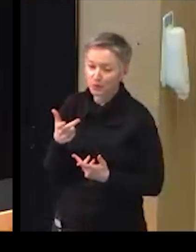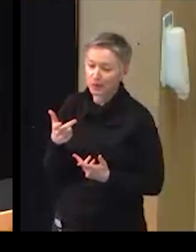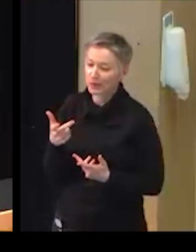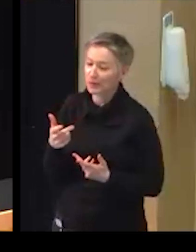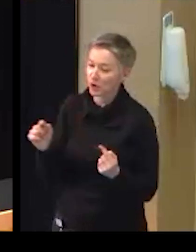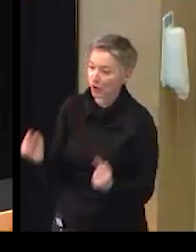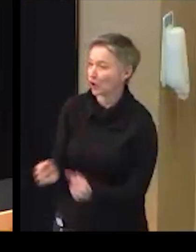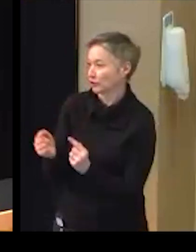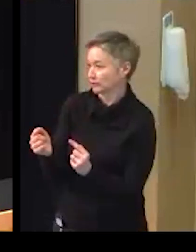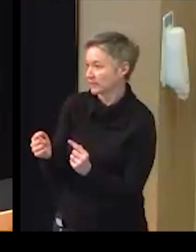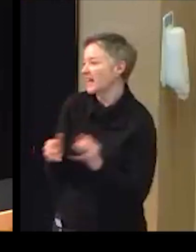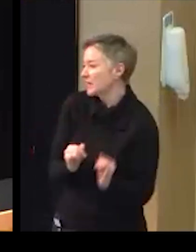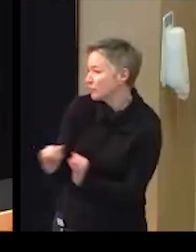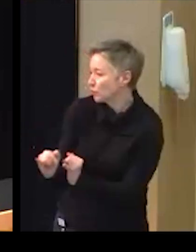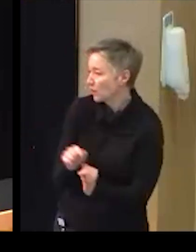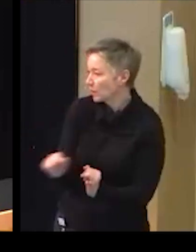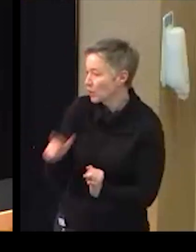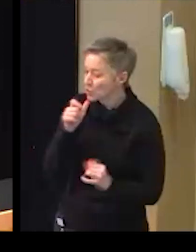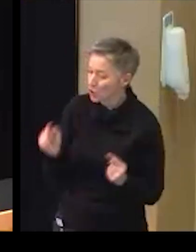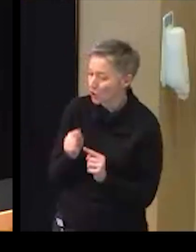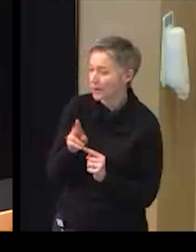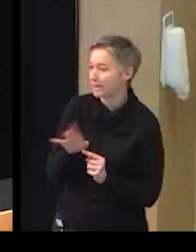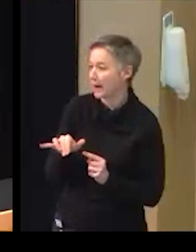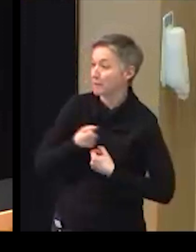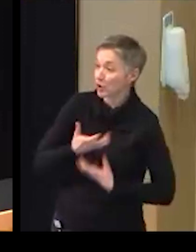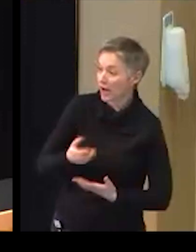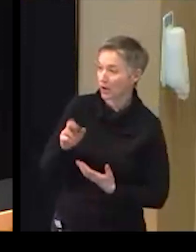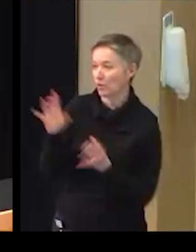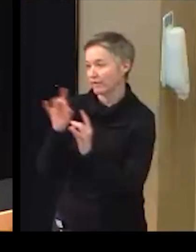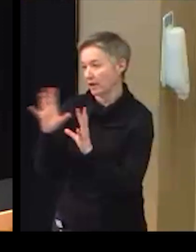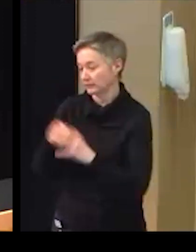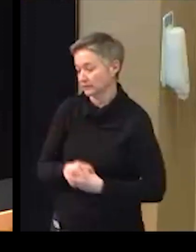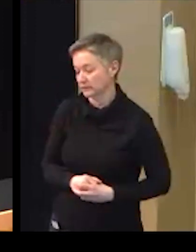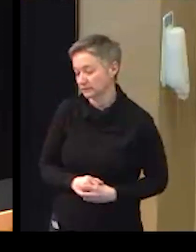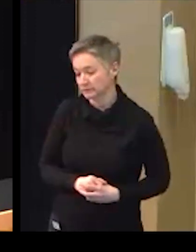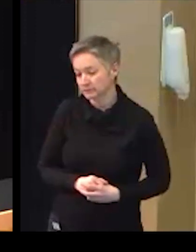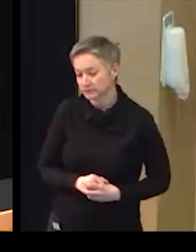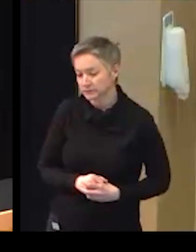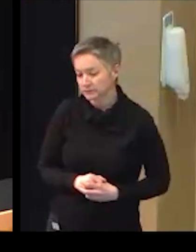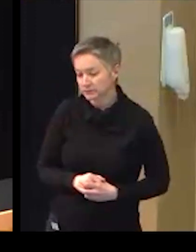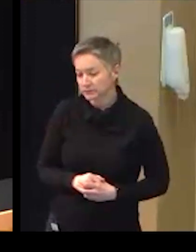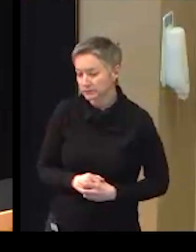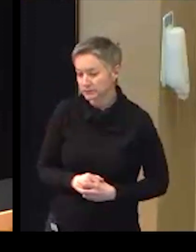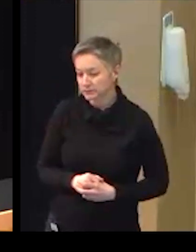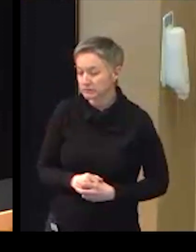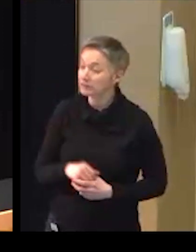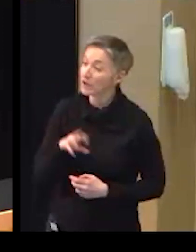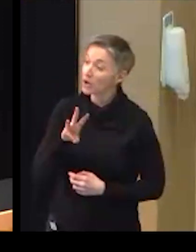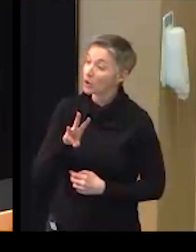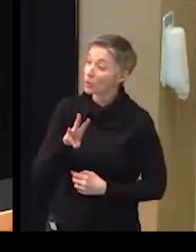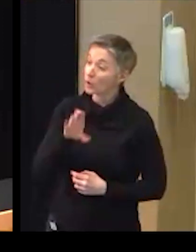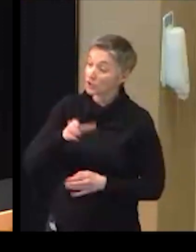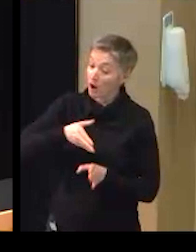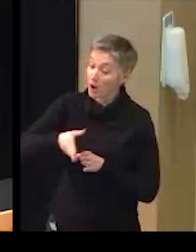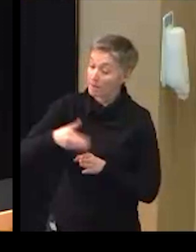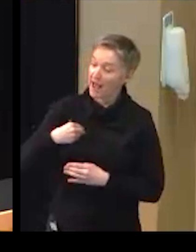on an individual basis by the burnout or by the violence. There's a history in the workers' comp